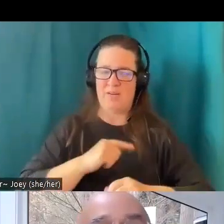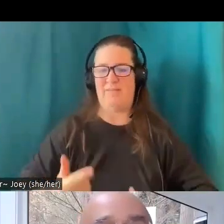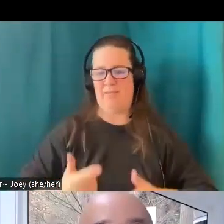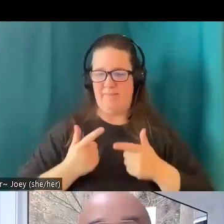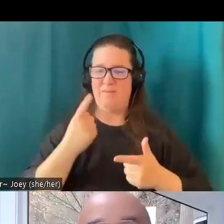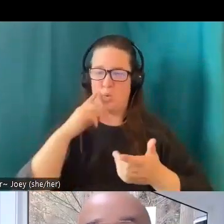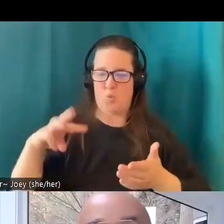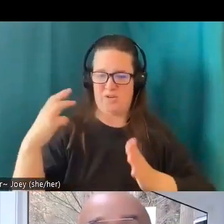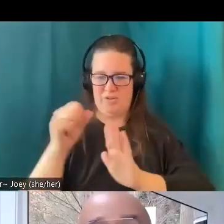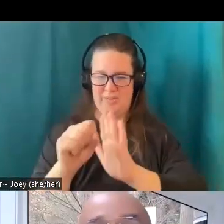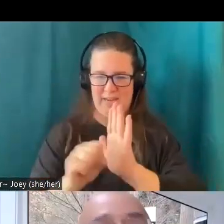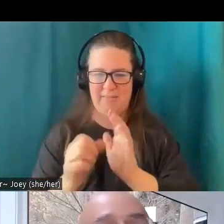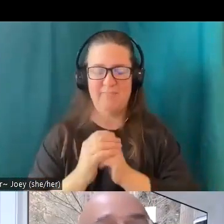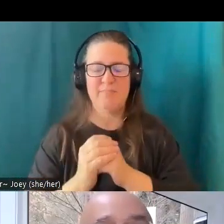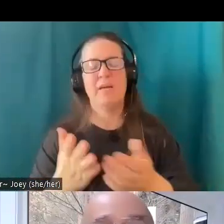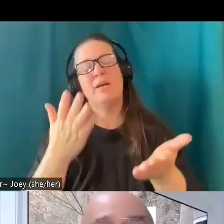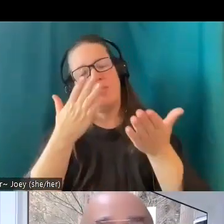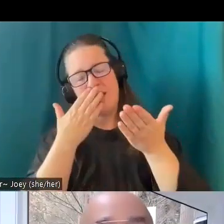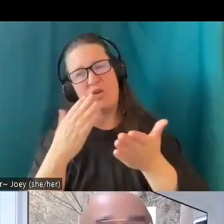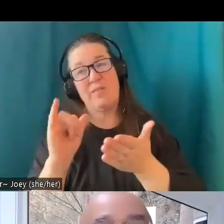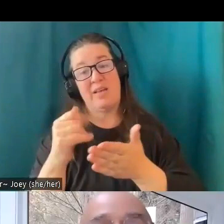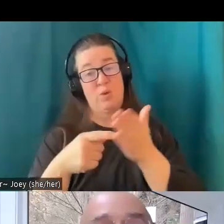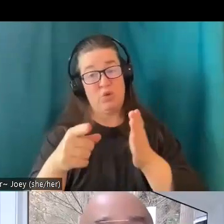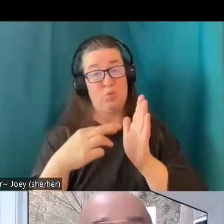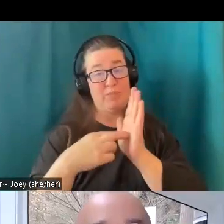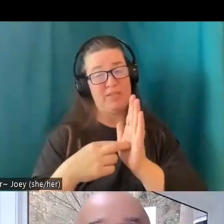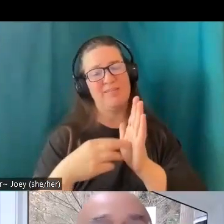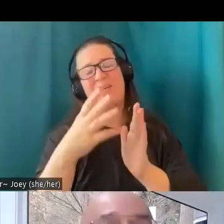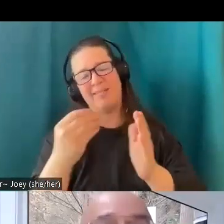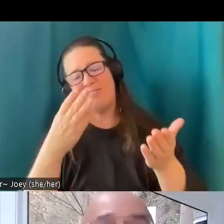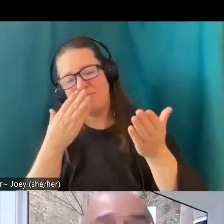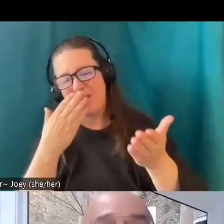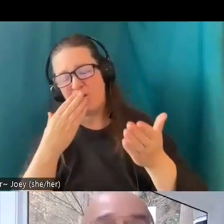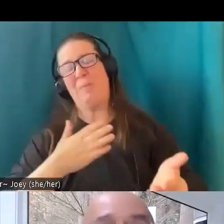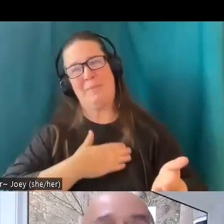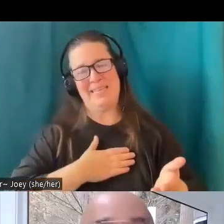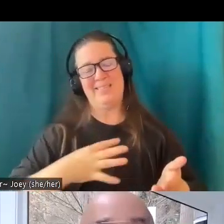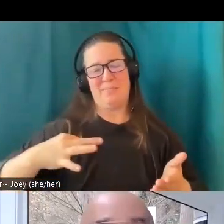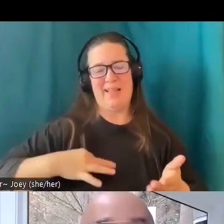and what you're bringing to the community. Thank you and have a great day. And please apply to the program.